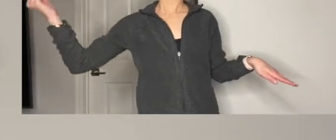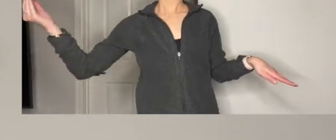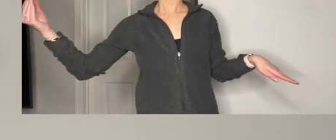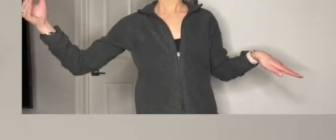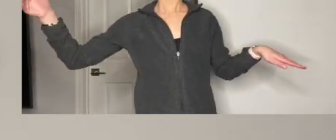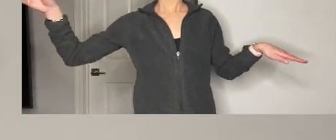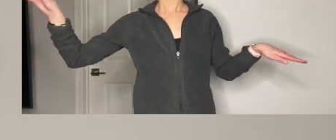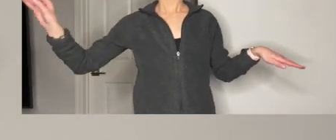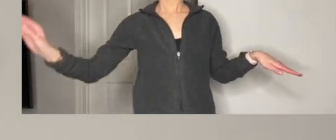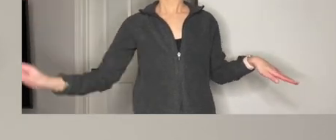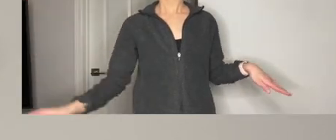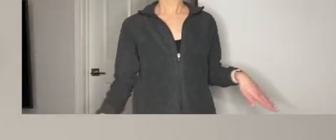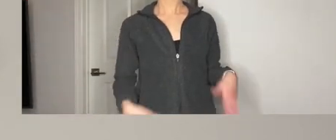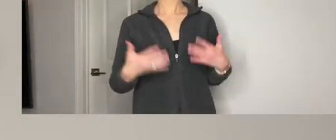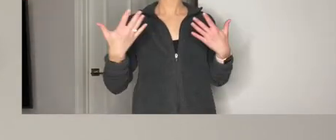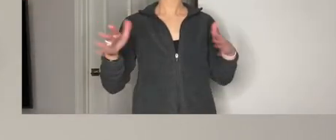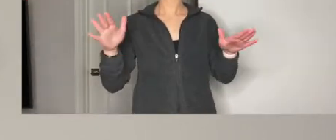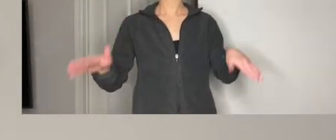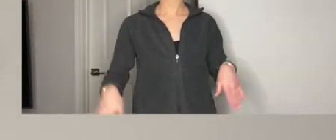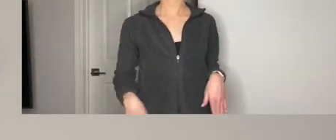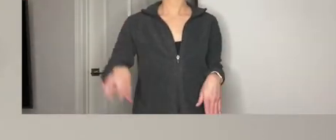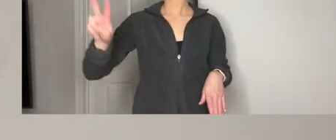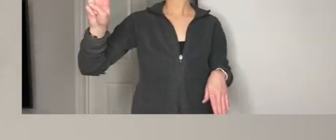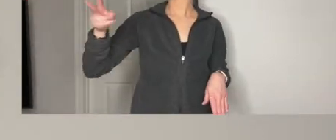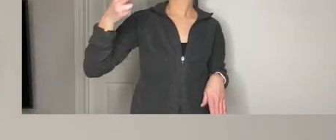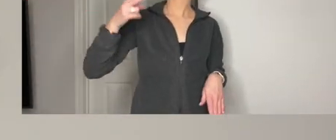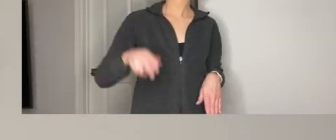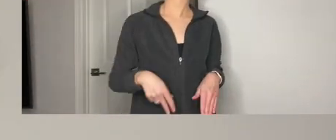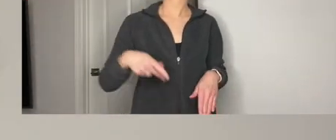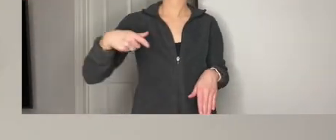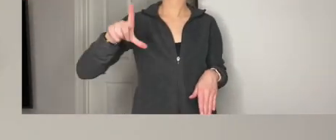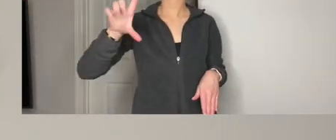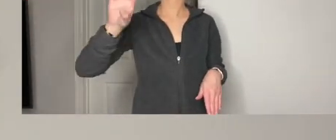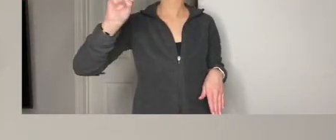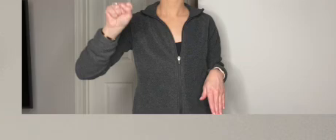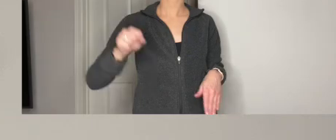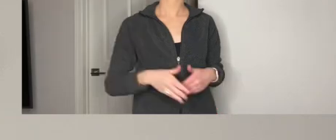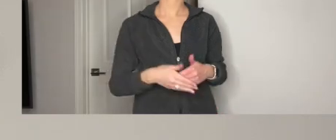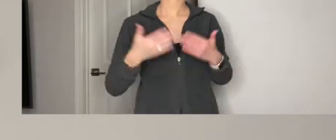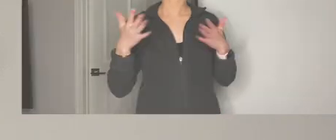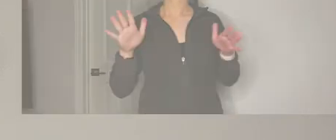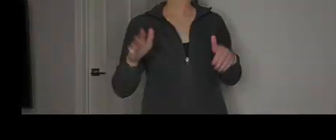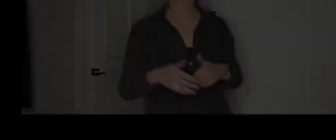And there you have it. Second position, plié.